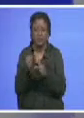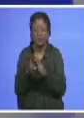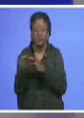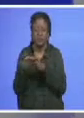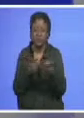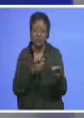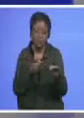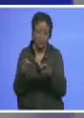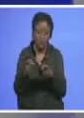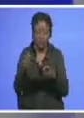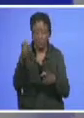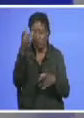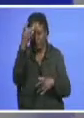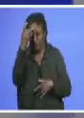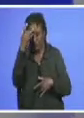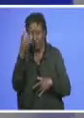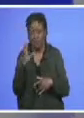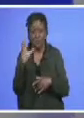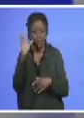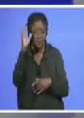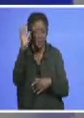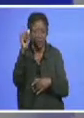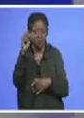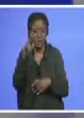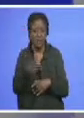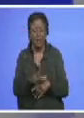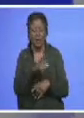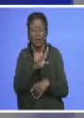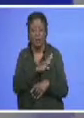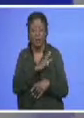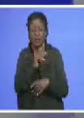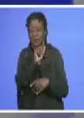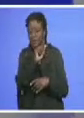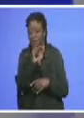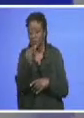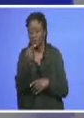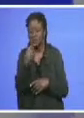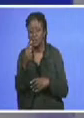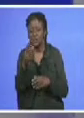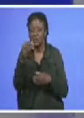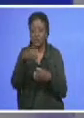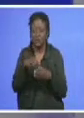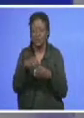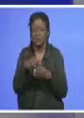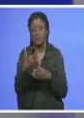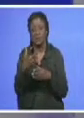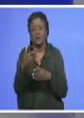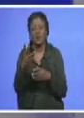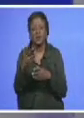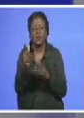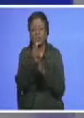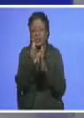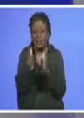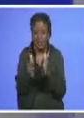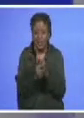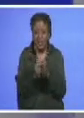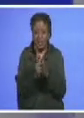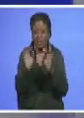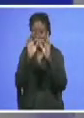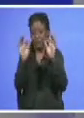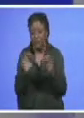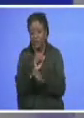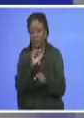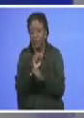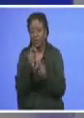Honorable Carl Bethel, includes implementing some form of legal framework to restrict physical contact. Now, whether